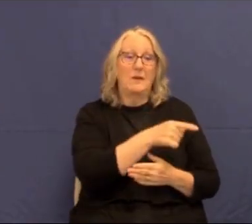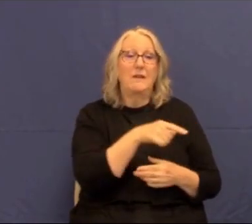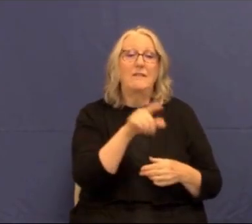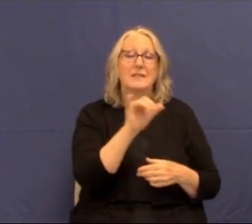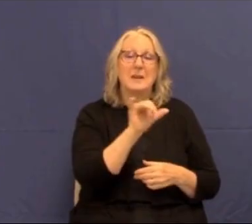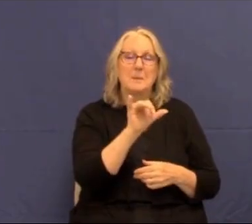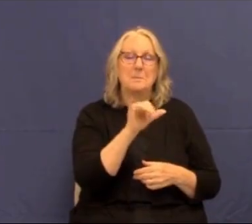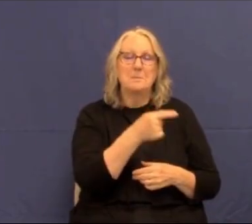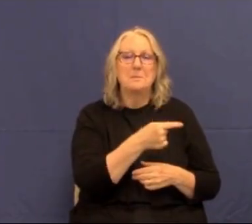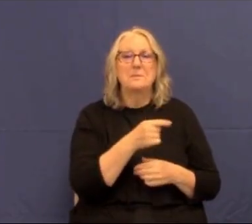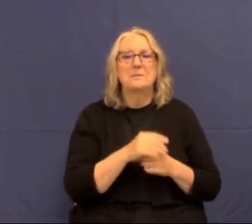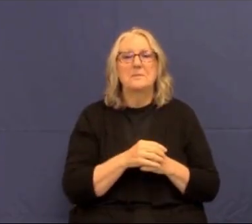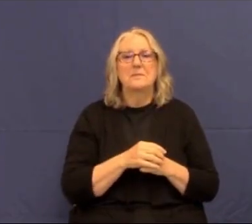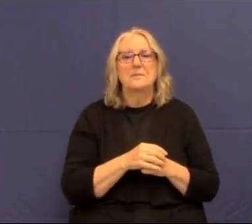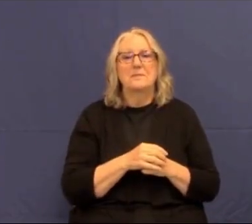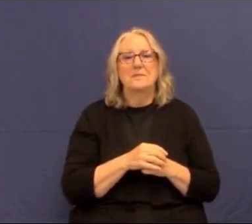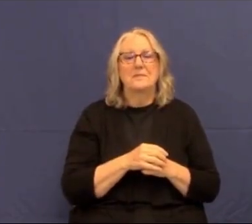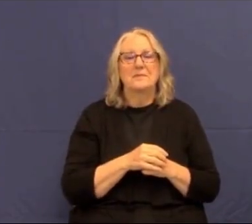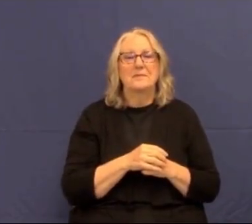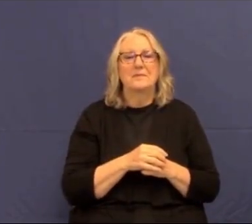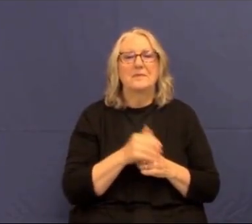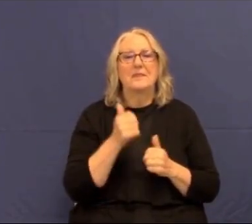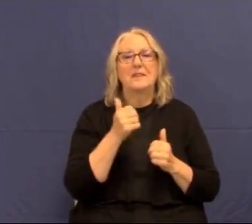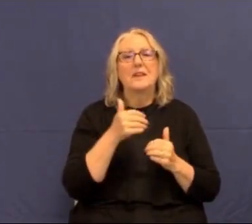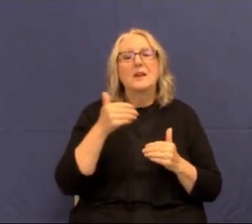and my wife has also done the same thing. She's